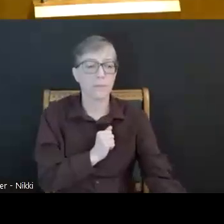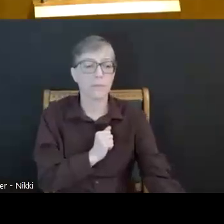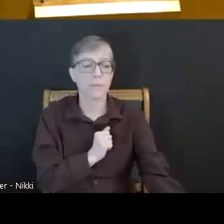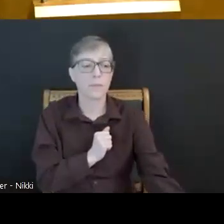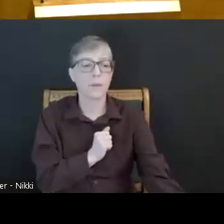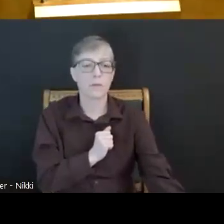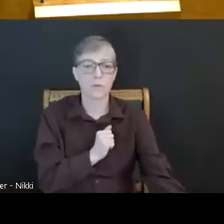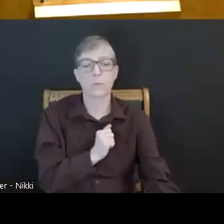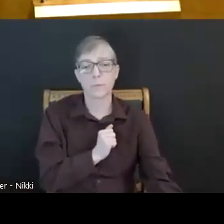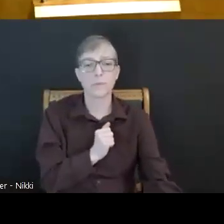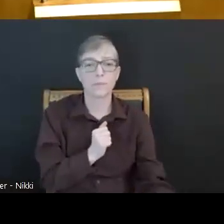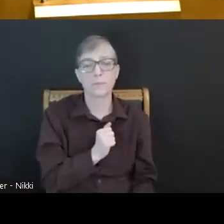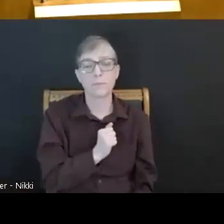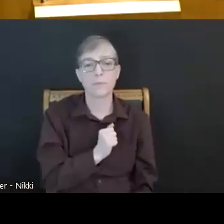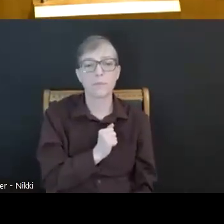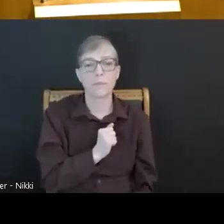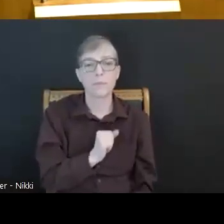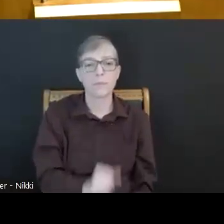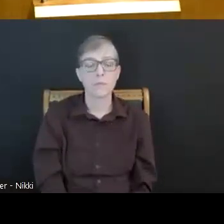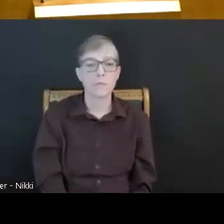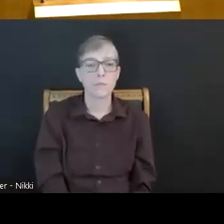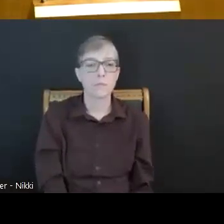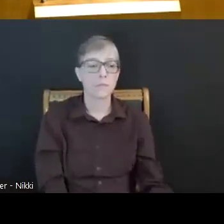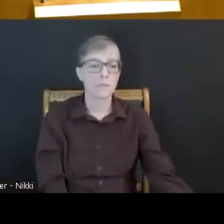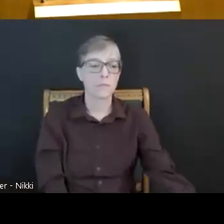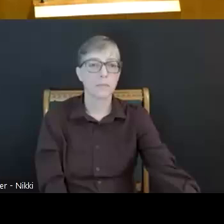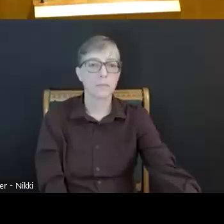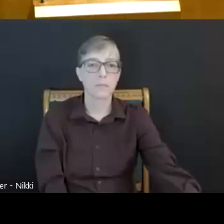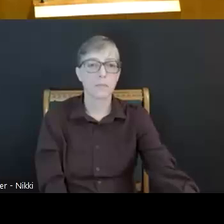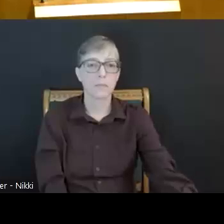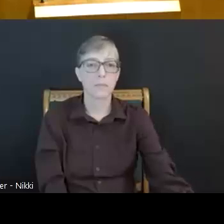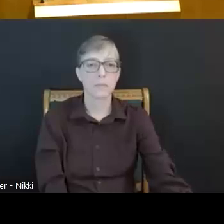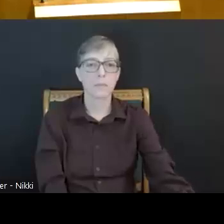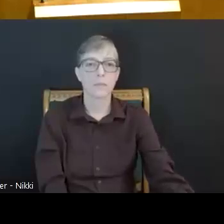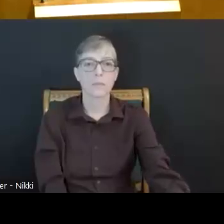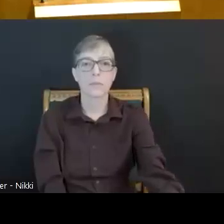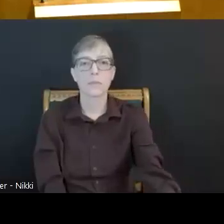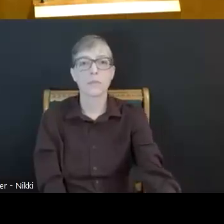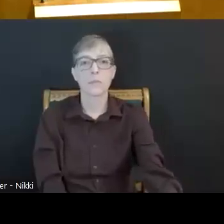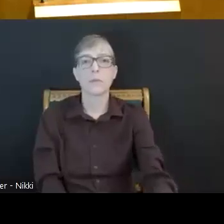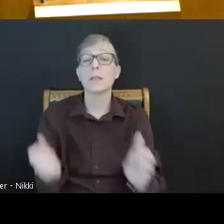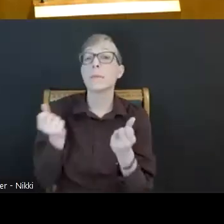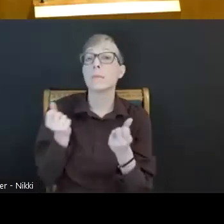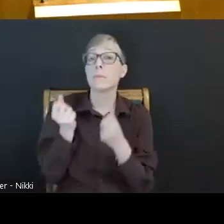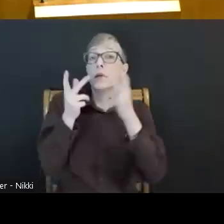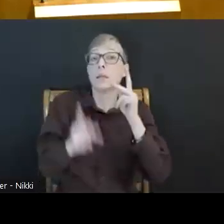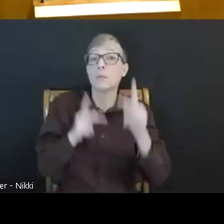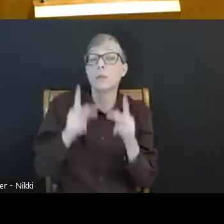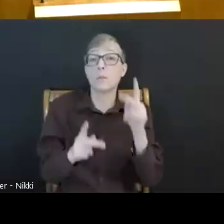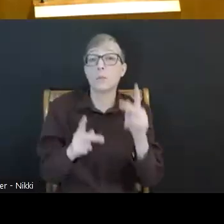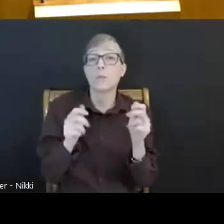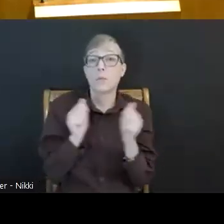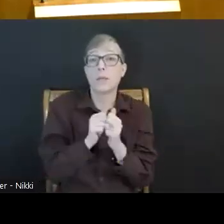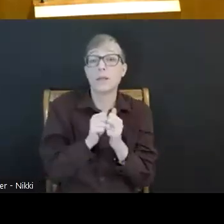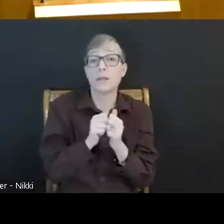well. Now, many people who have these problems of vision impairment and depression say